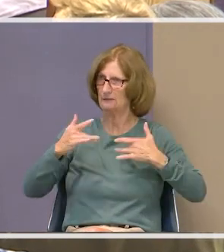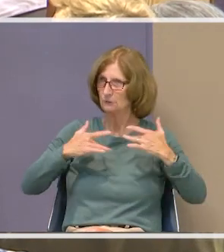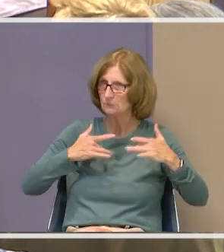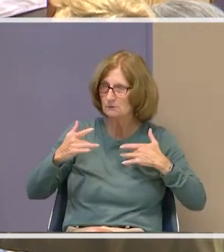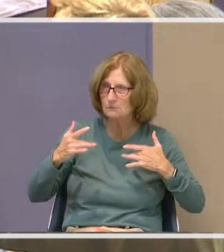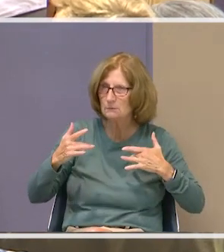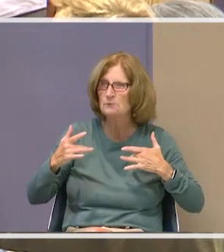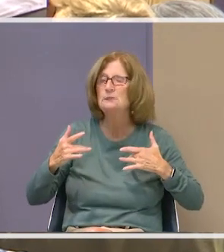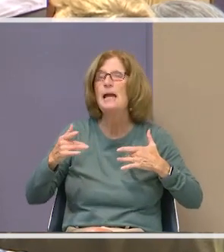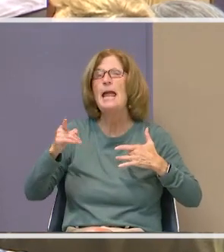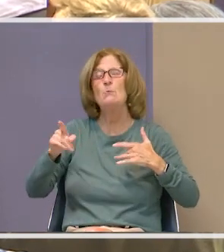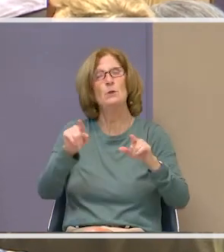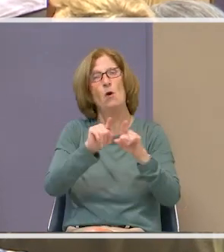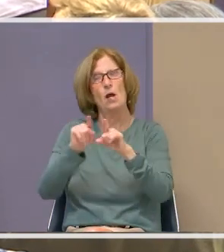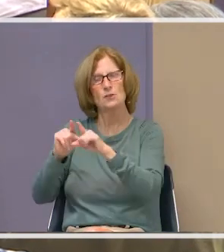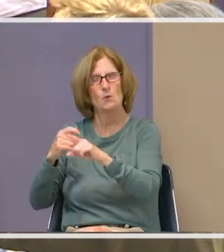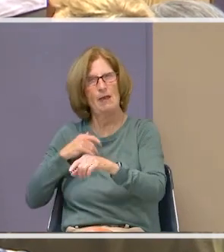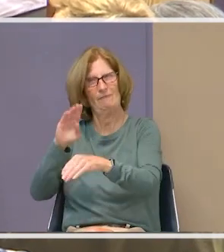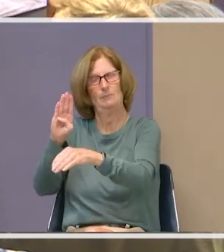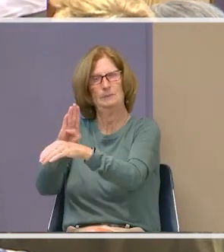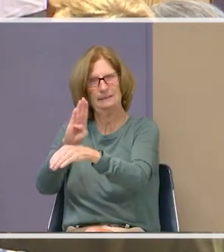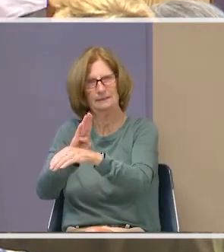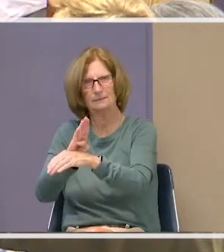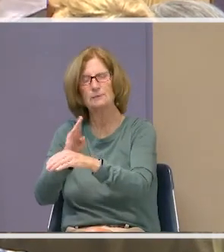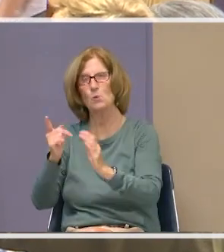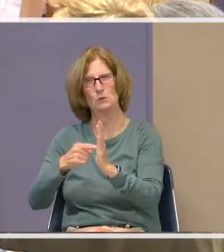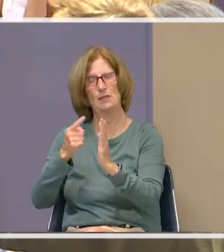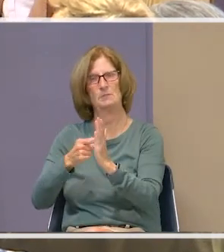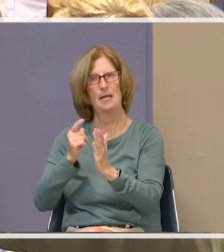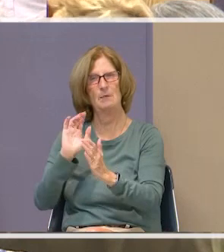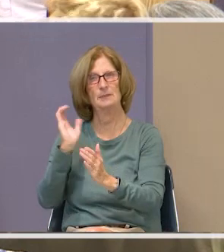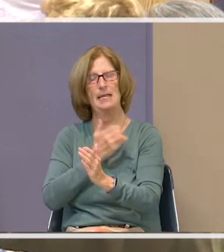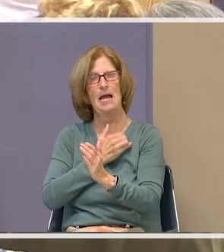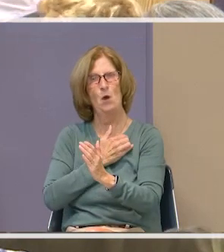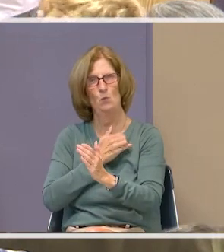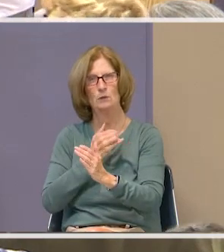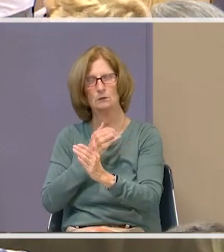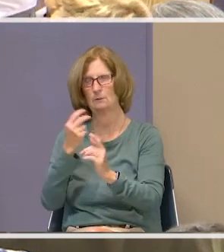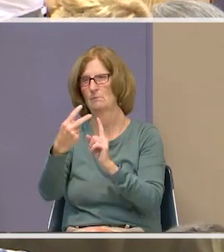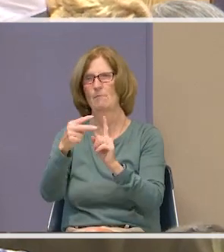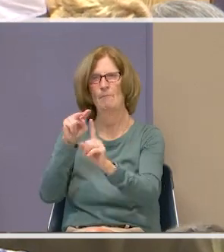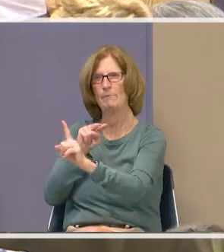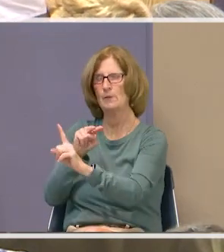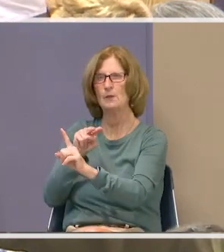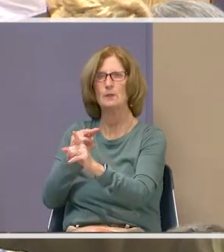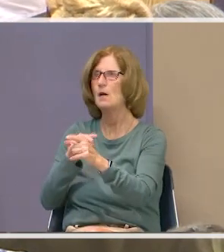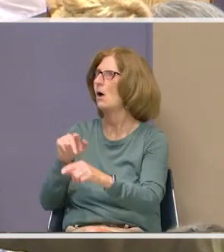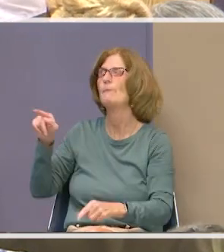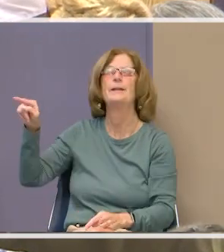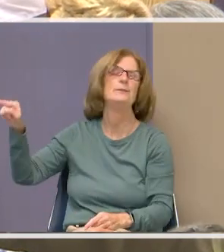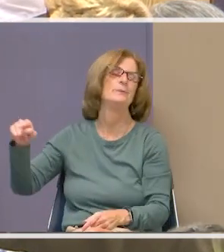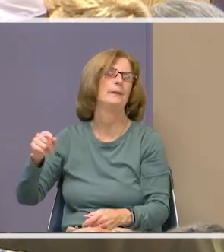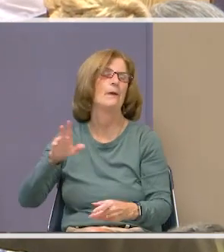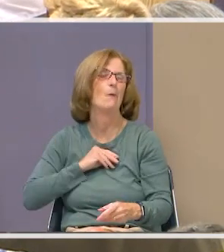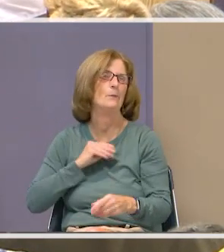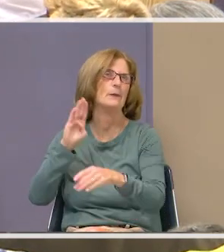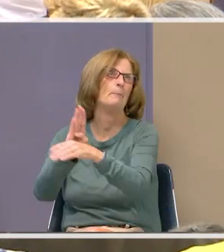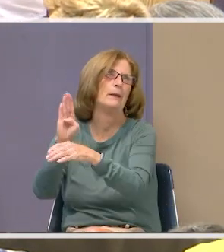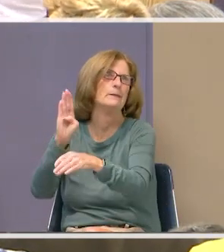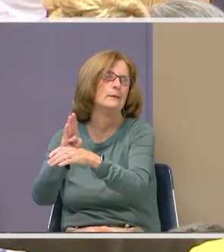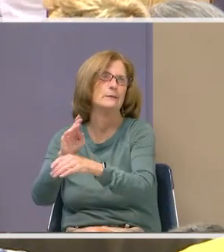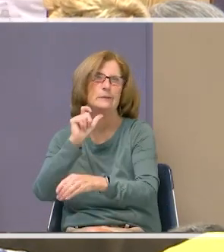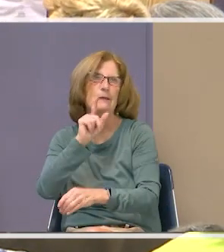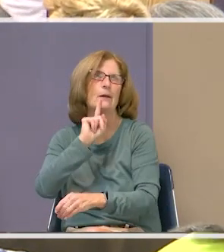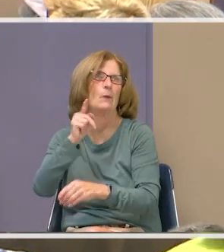many of us are businesses. So we may have different priorities as businesses, but I don't want to be dismissed as just a resident versus